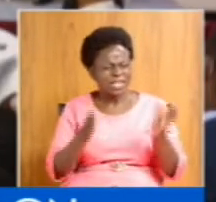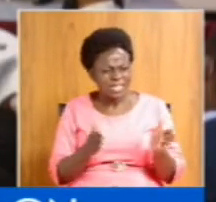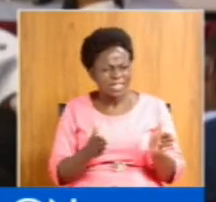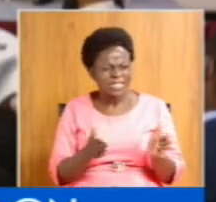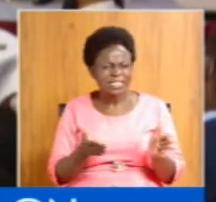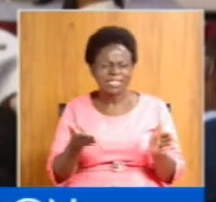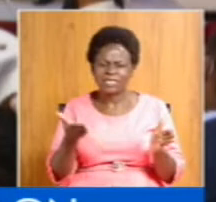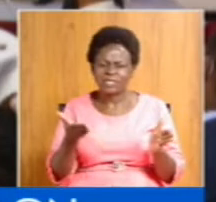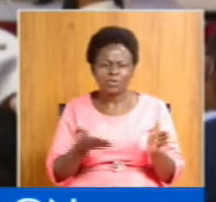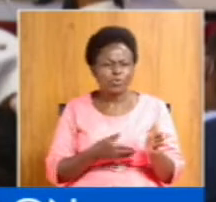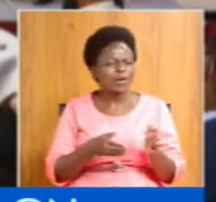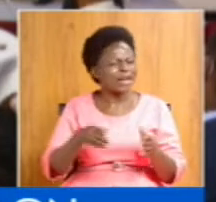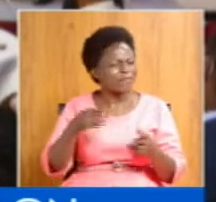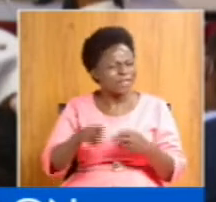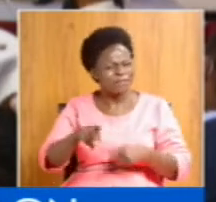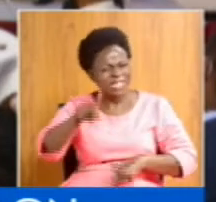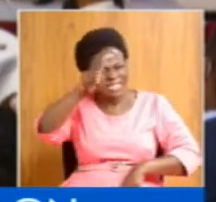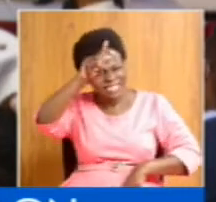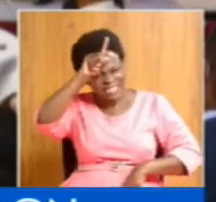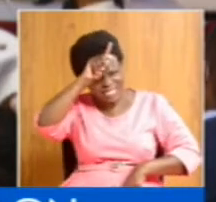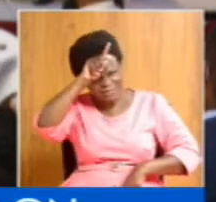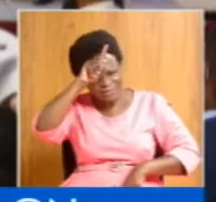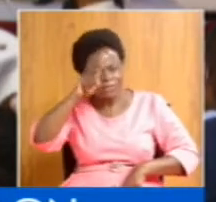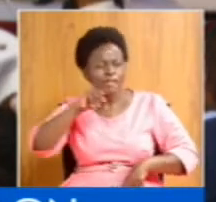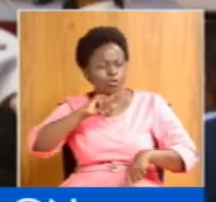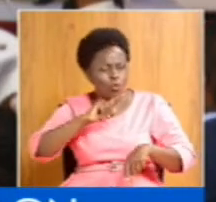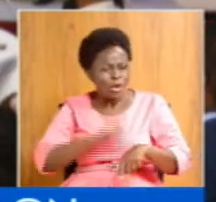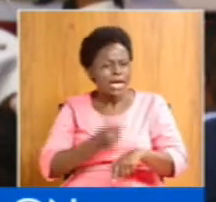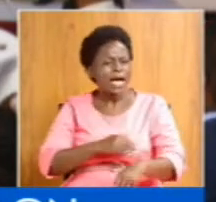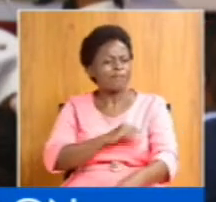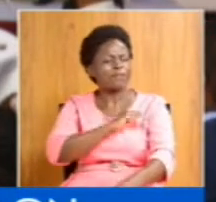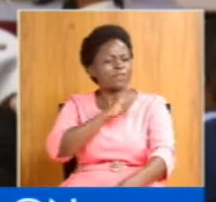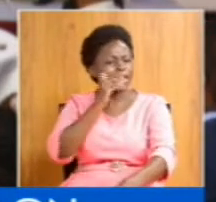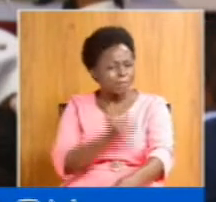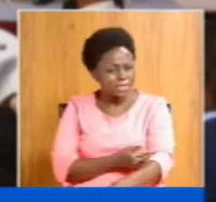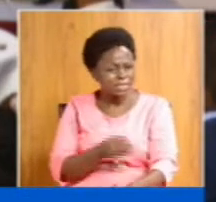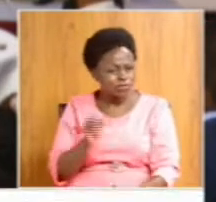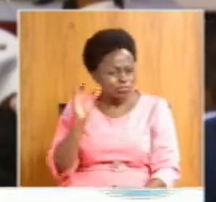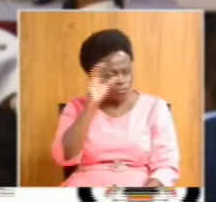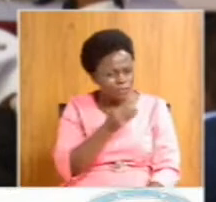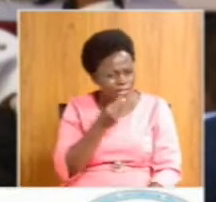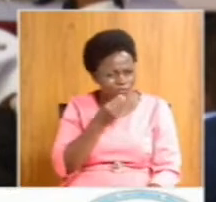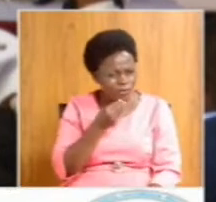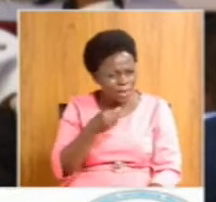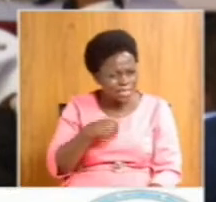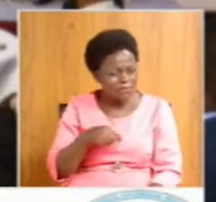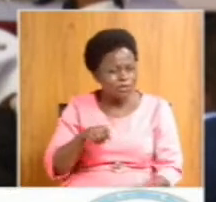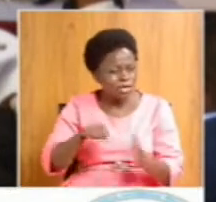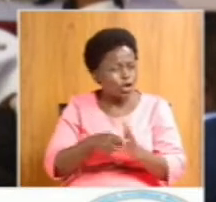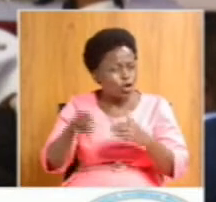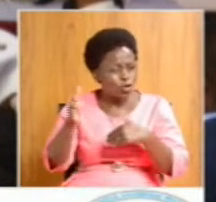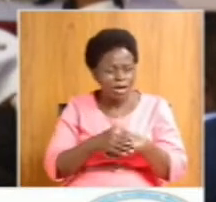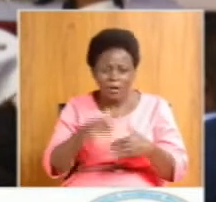we have increasingly become selfish. Even when I have the capacity to fend for myself, even when the lockdown